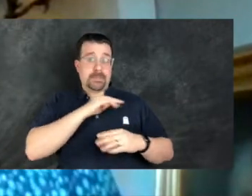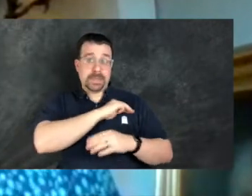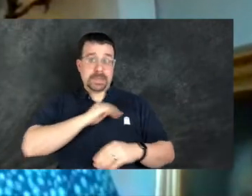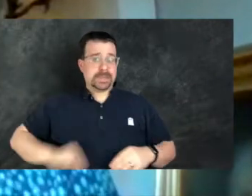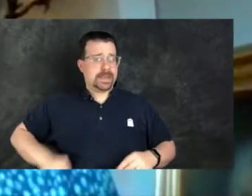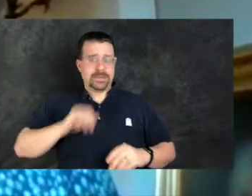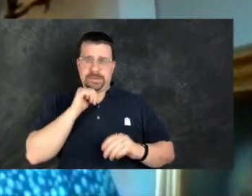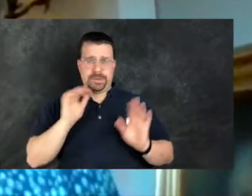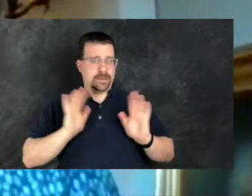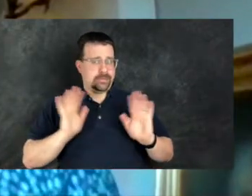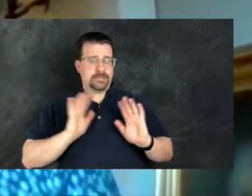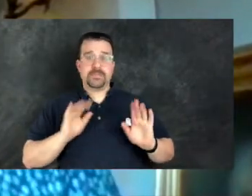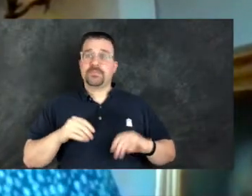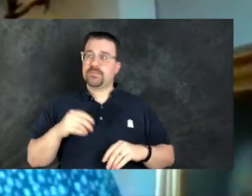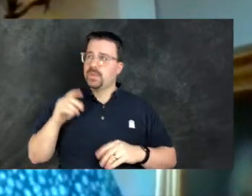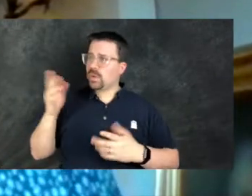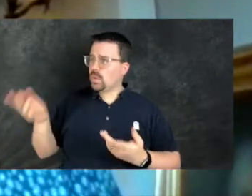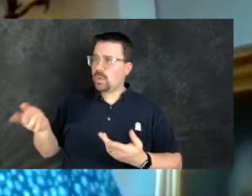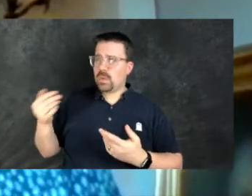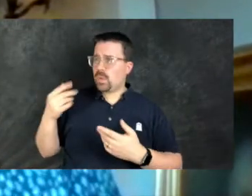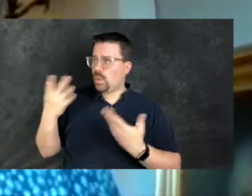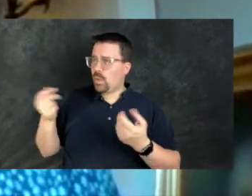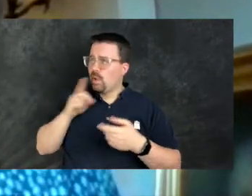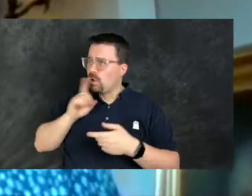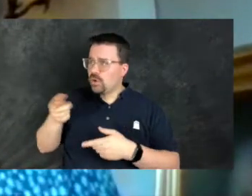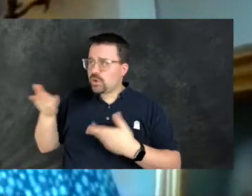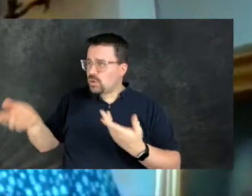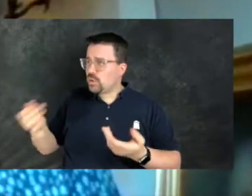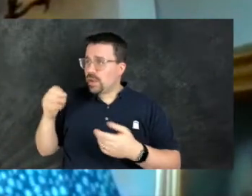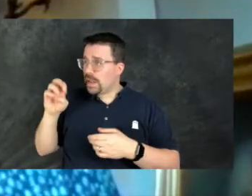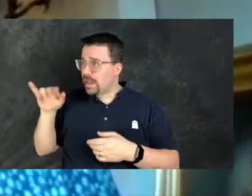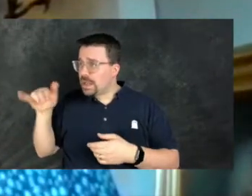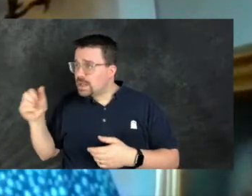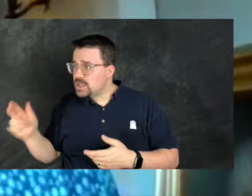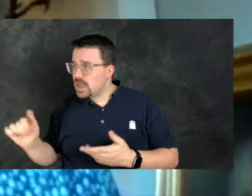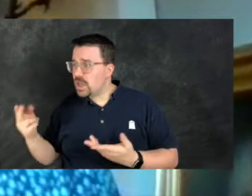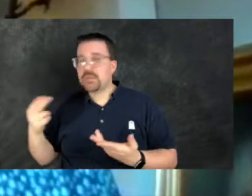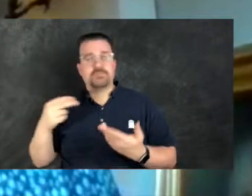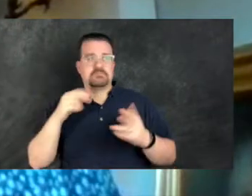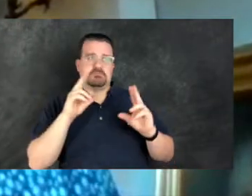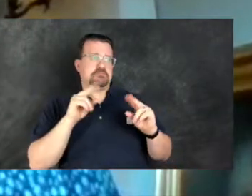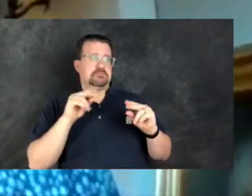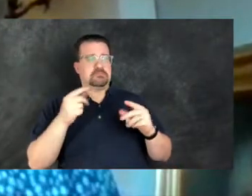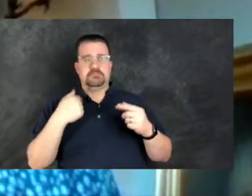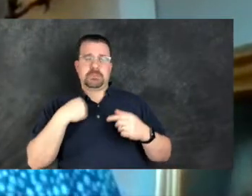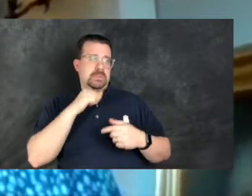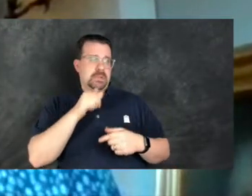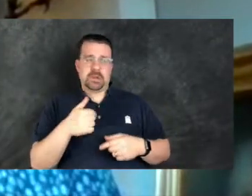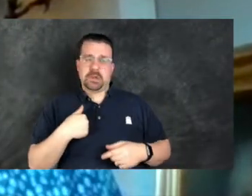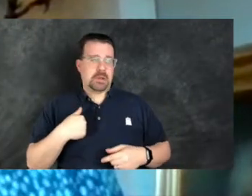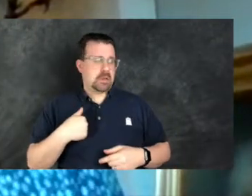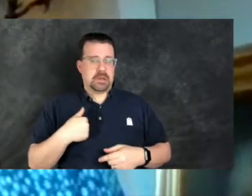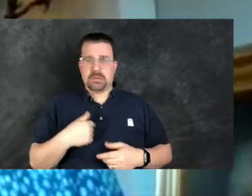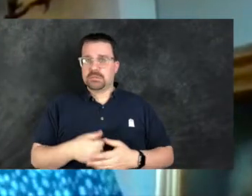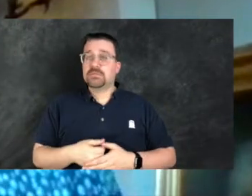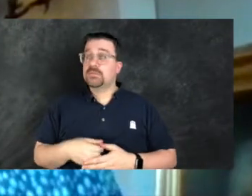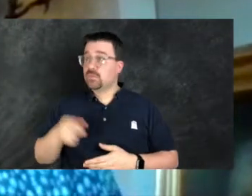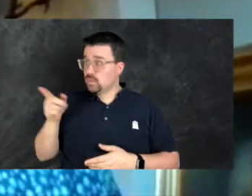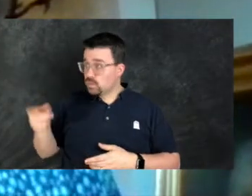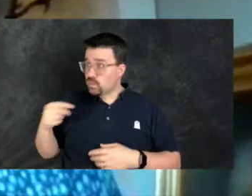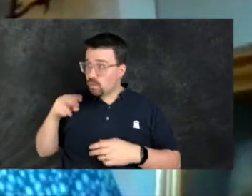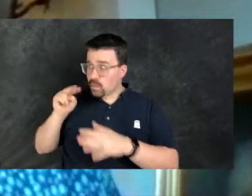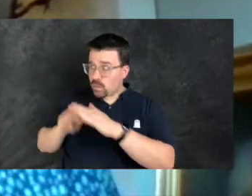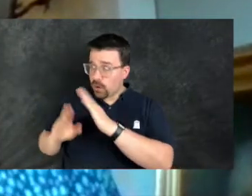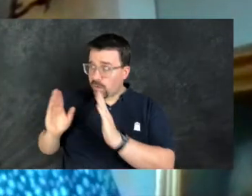And they asked him, "What then? Are you Elijah?" He said, "I am not." "Are you the